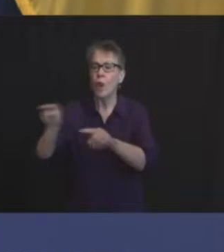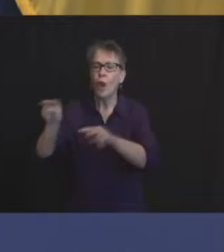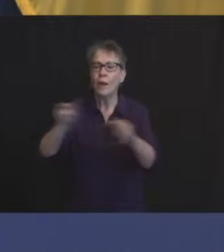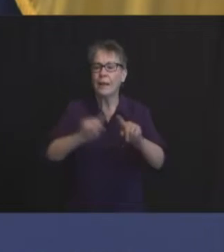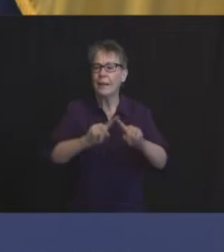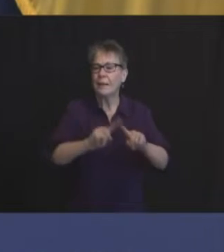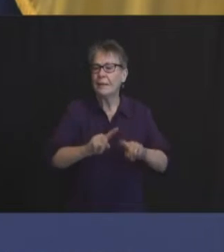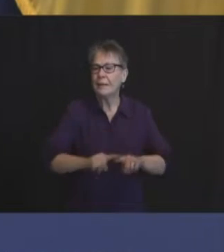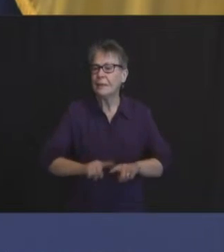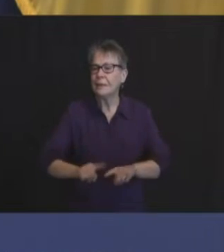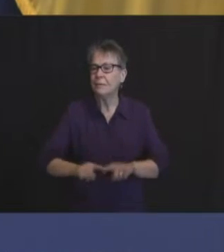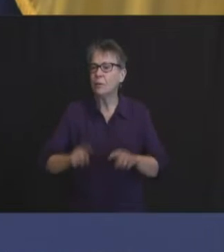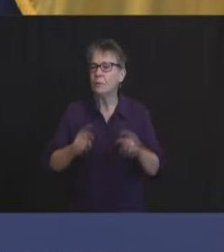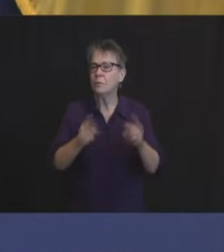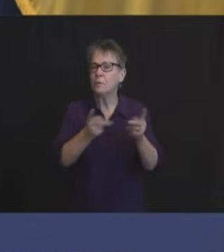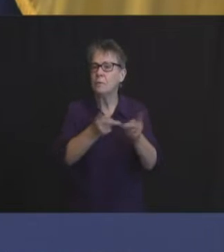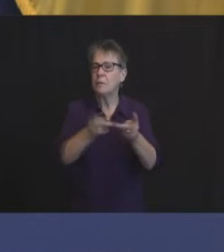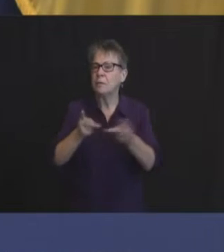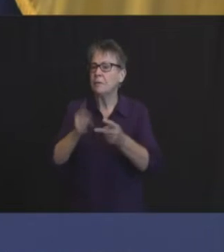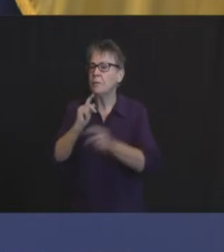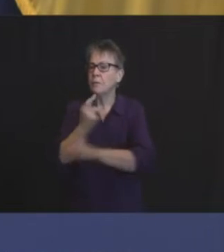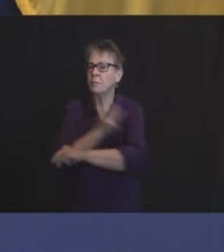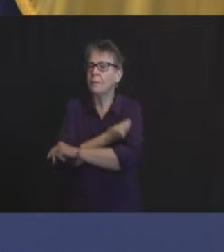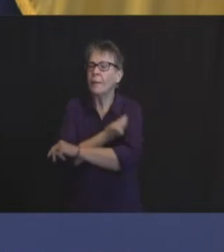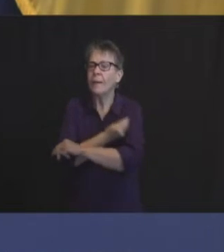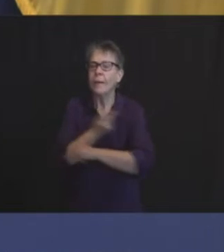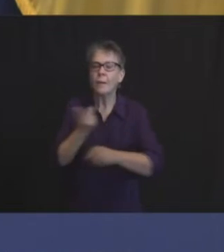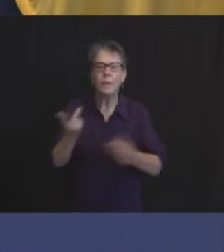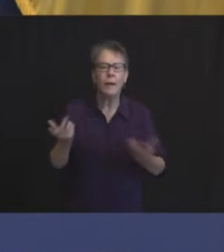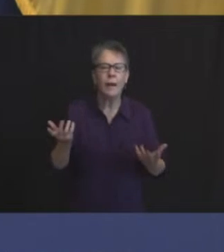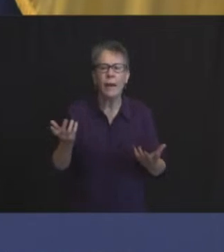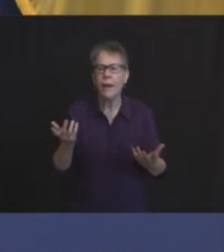doing a press availability